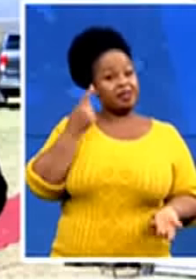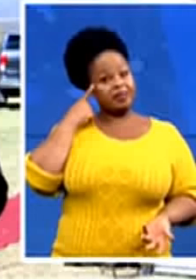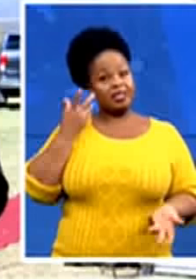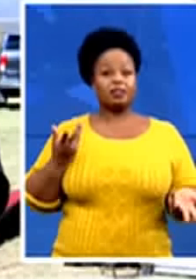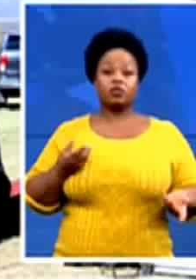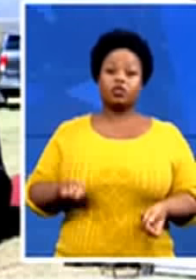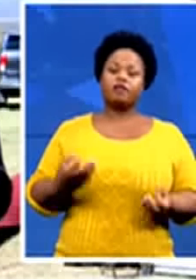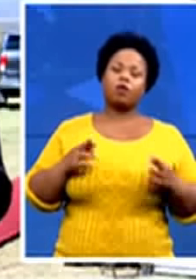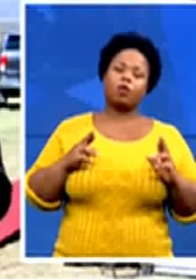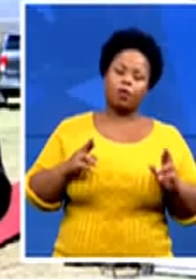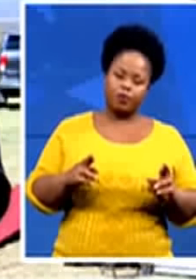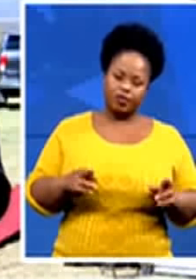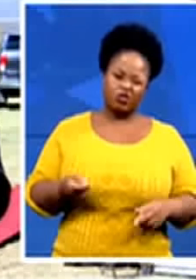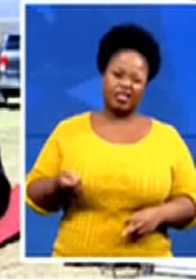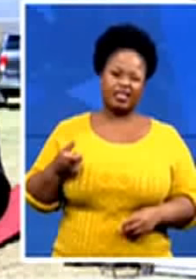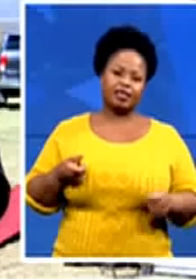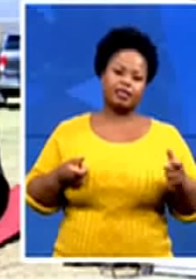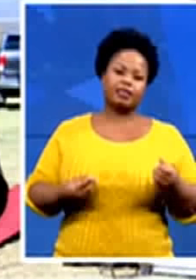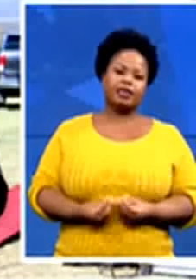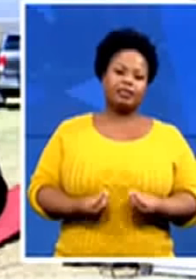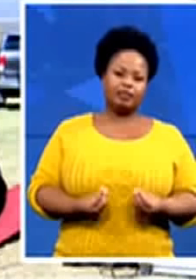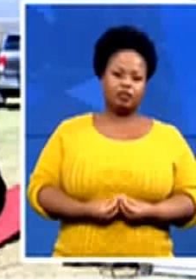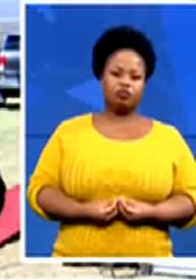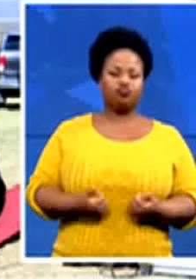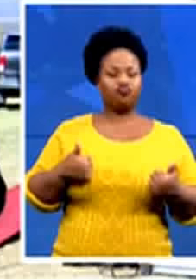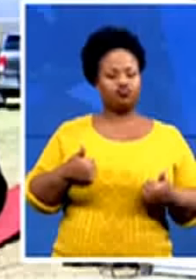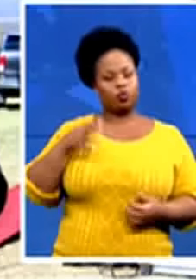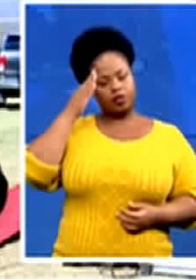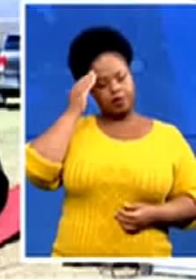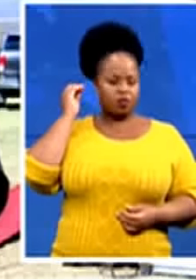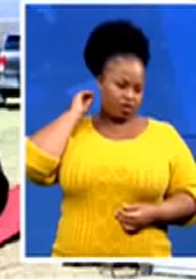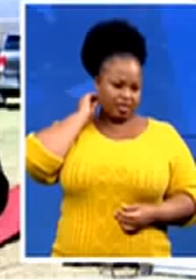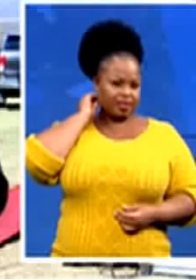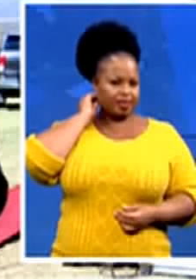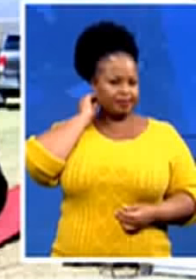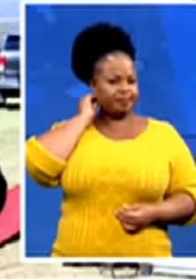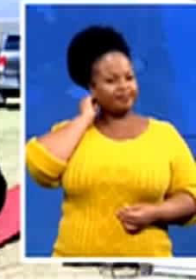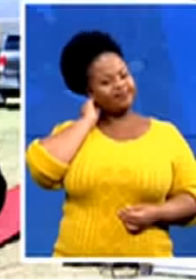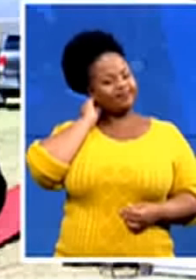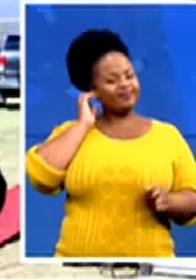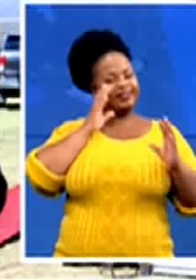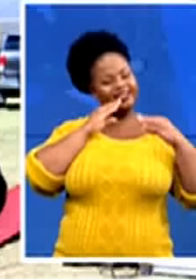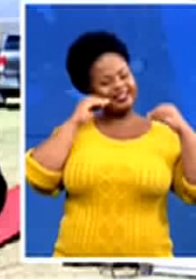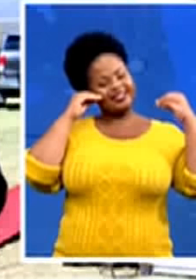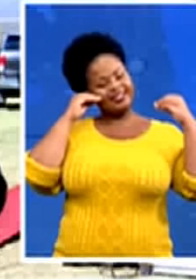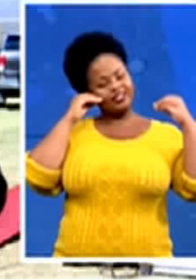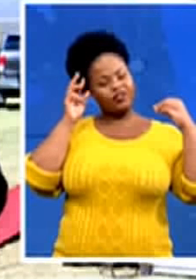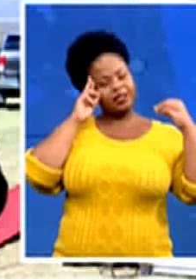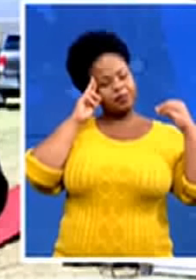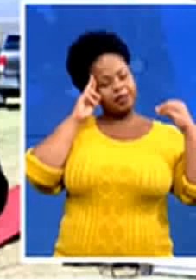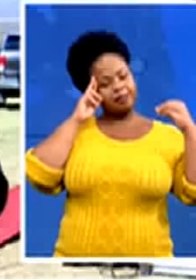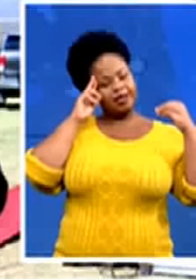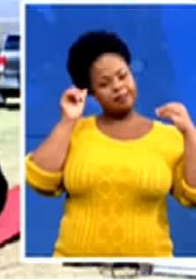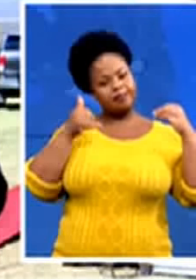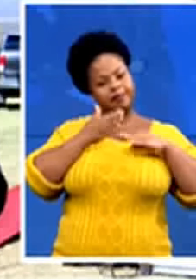things, the good memories, bring a smile to their lips before a tear in their eyes. She will